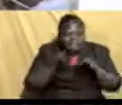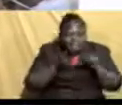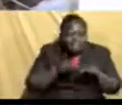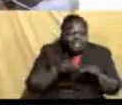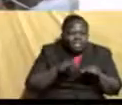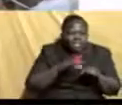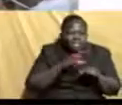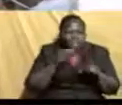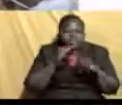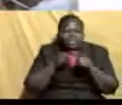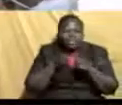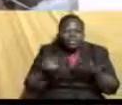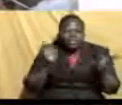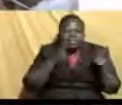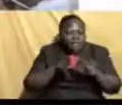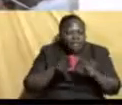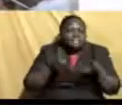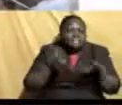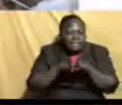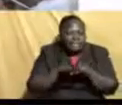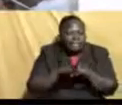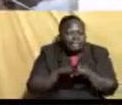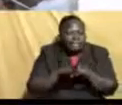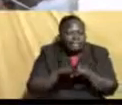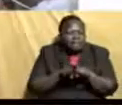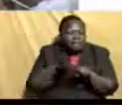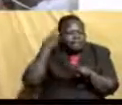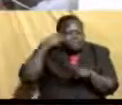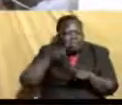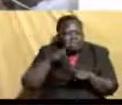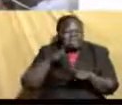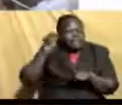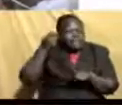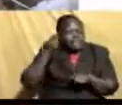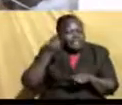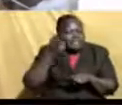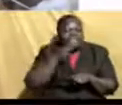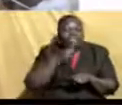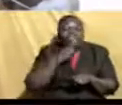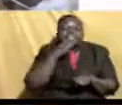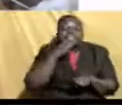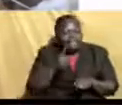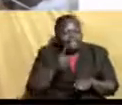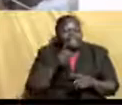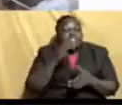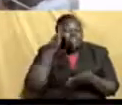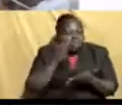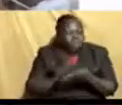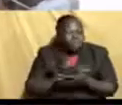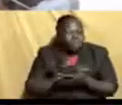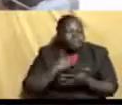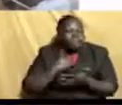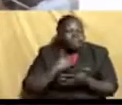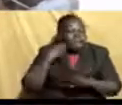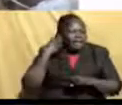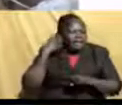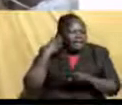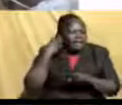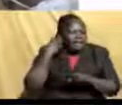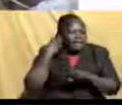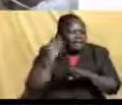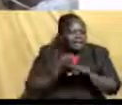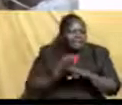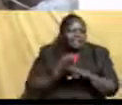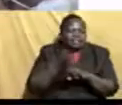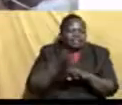to a referendum, and still have to go to a referendum and convince Kenyans, that tells you there was a deliberate difficulty put there.